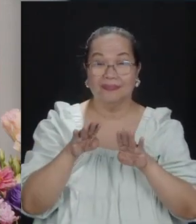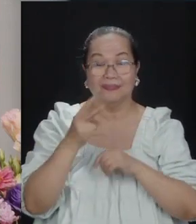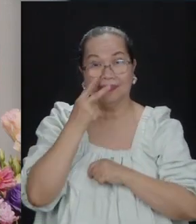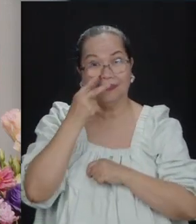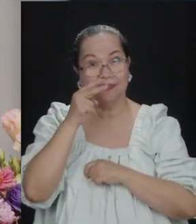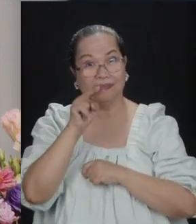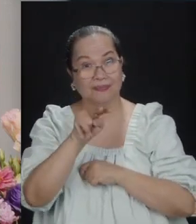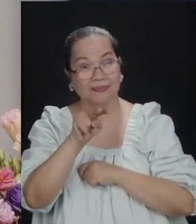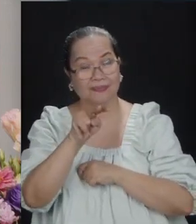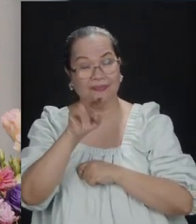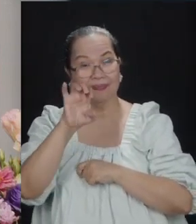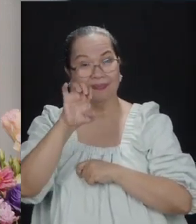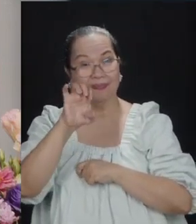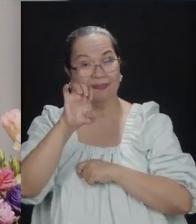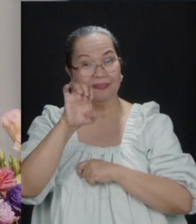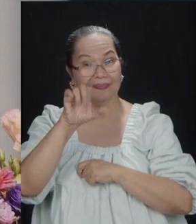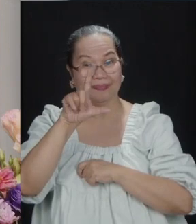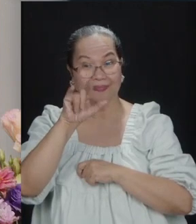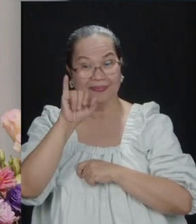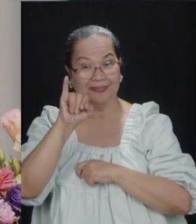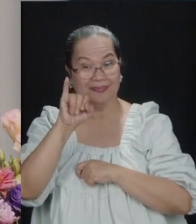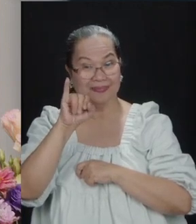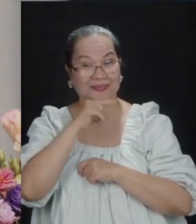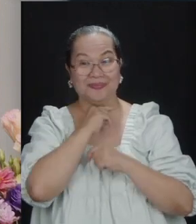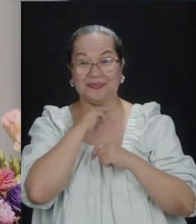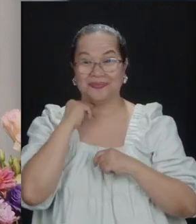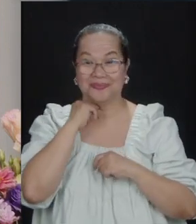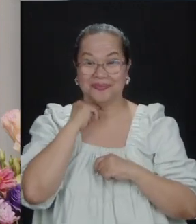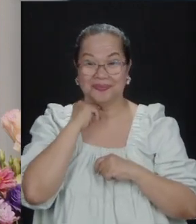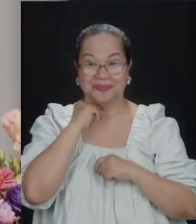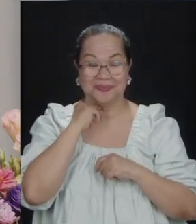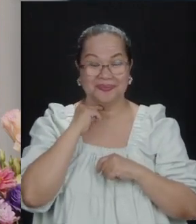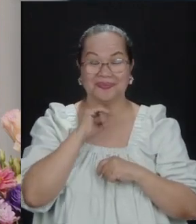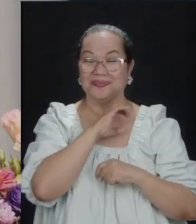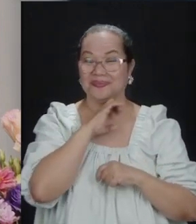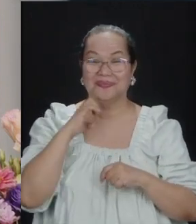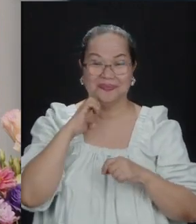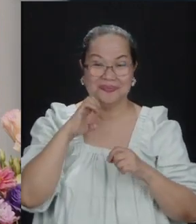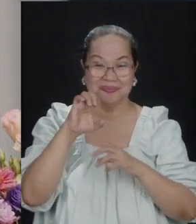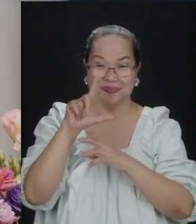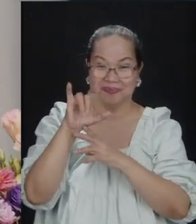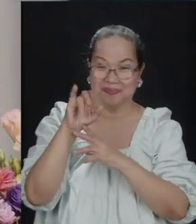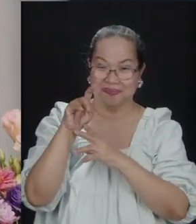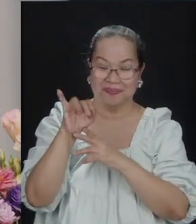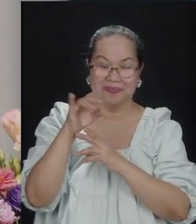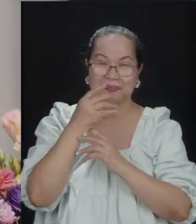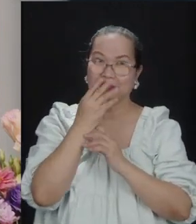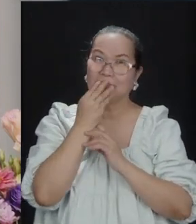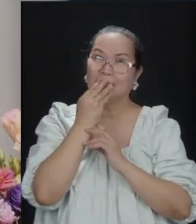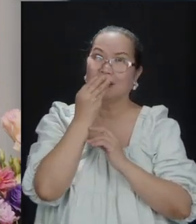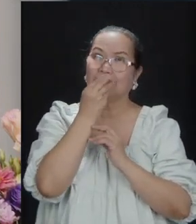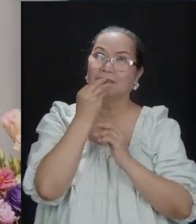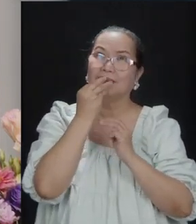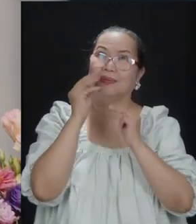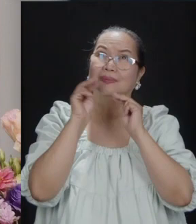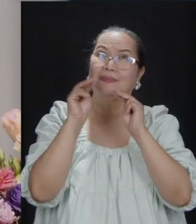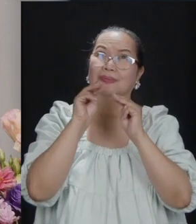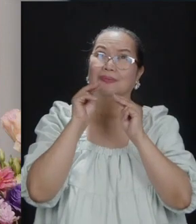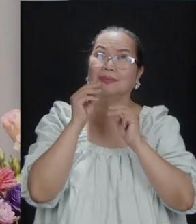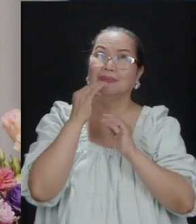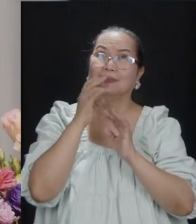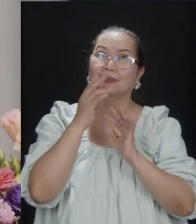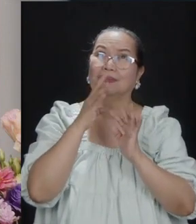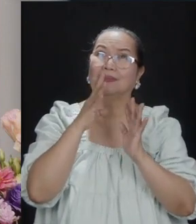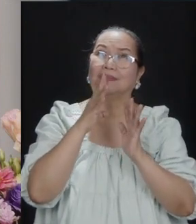of Eli, the priest, because Hannah's intense prayers were inaudible. Her mouth was moving. She was not